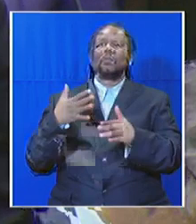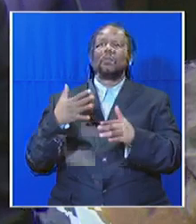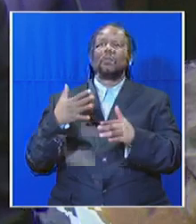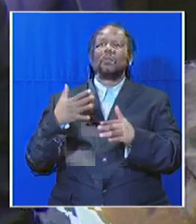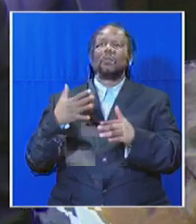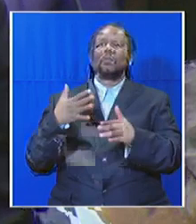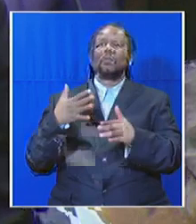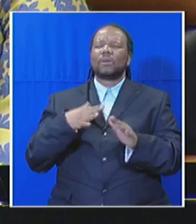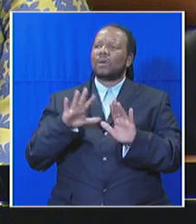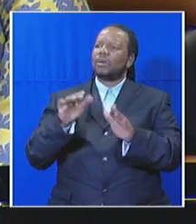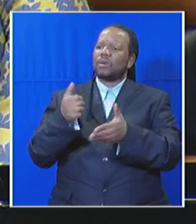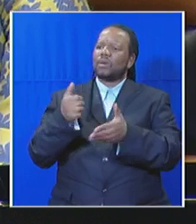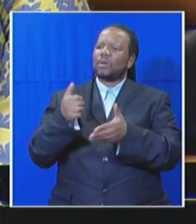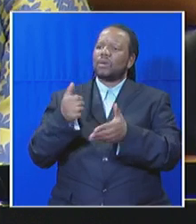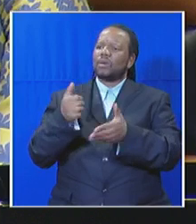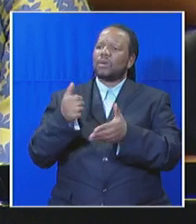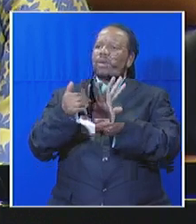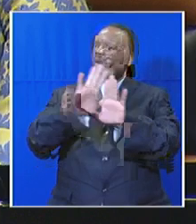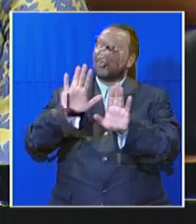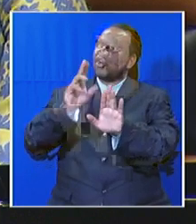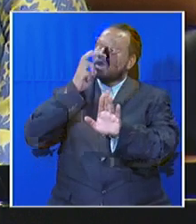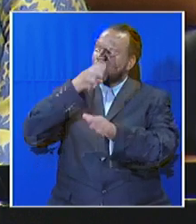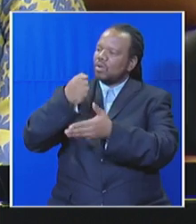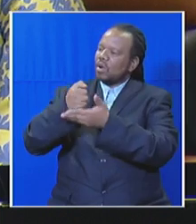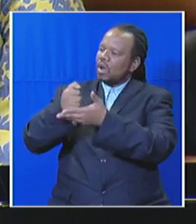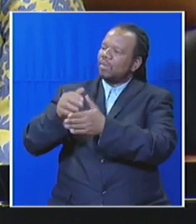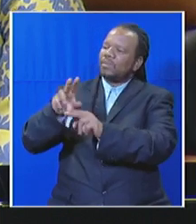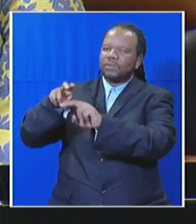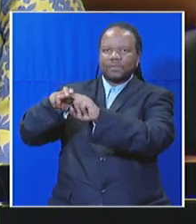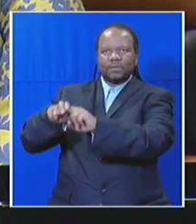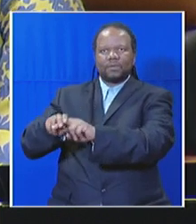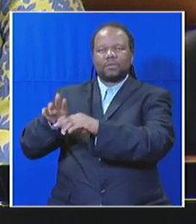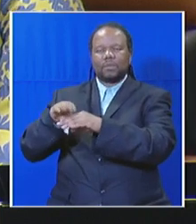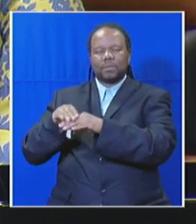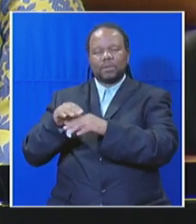I don't want your help, Honorable Mulauzi, take your seat. Okay.